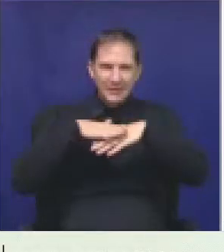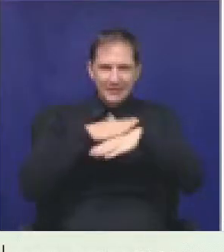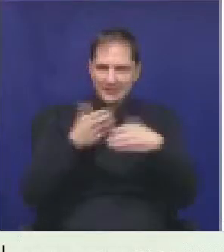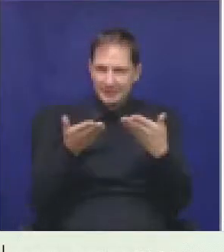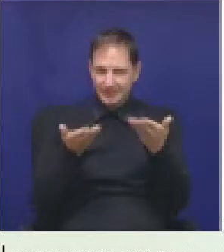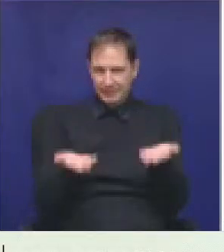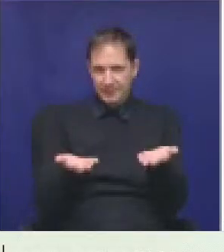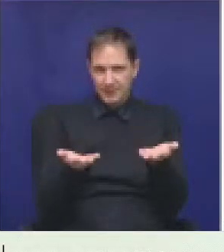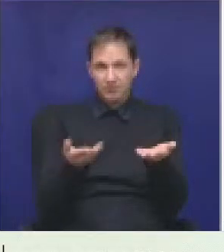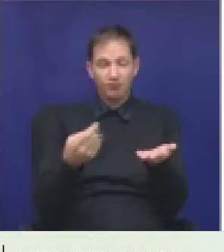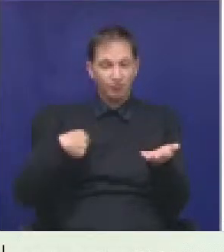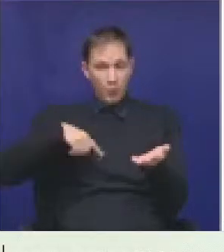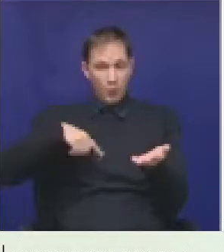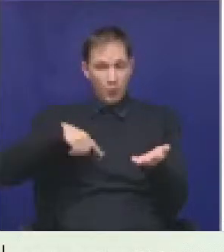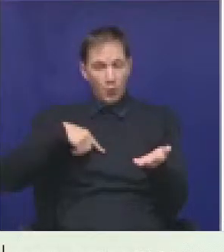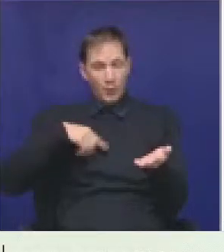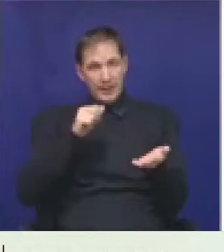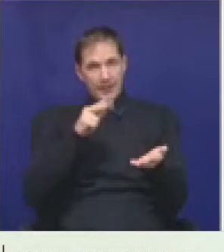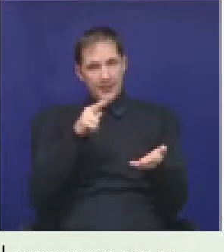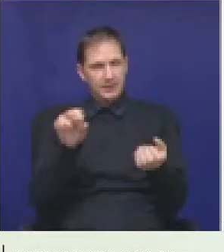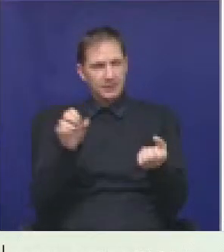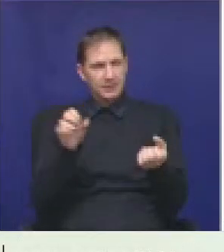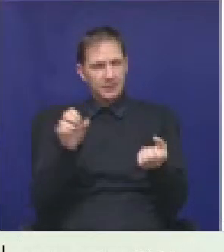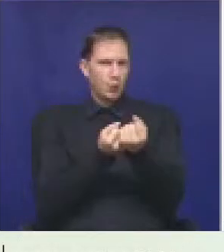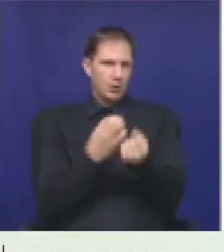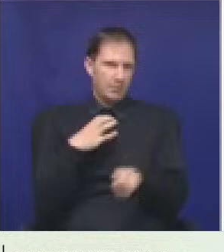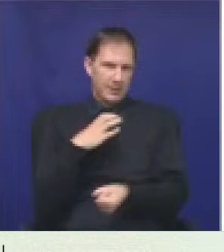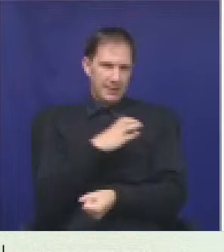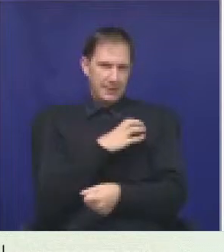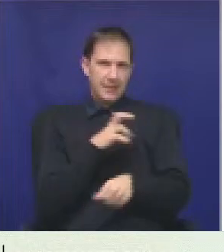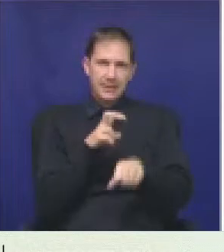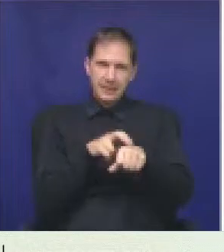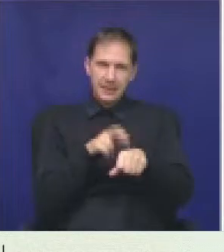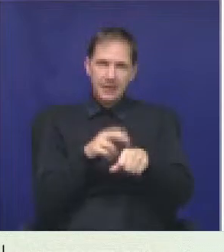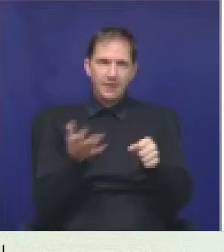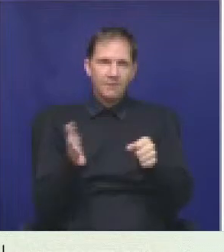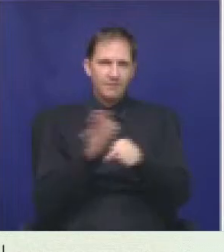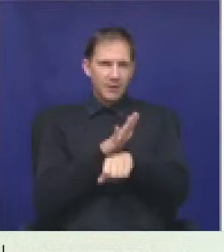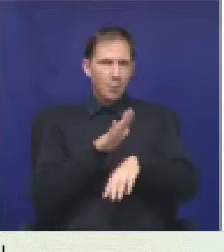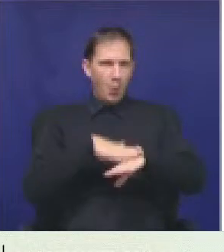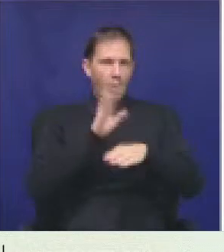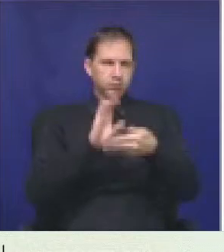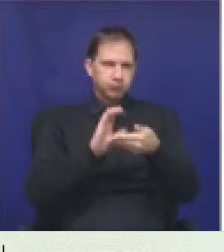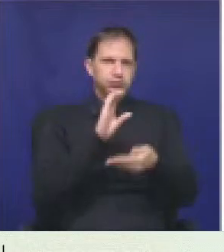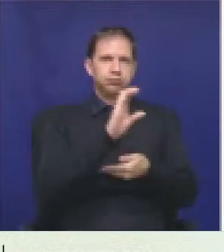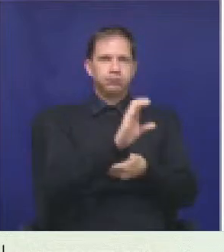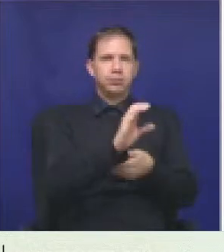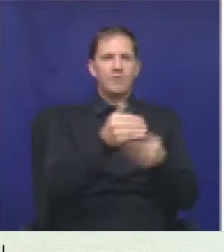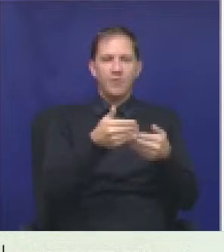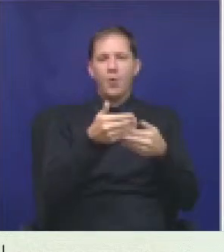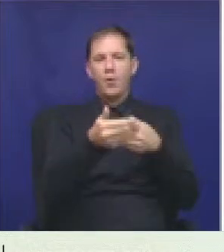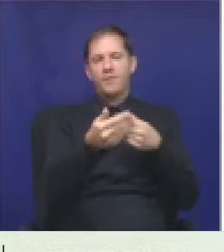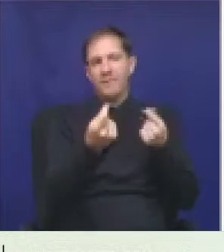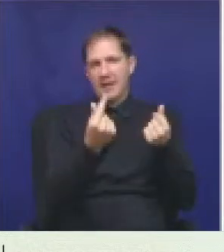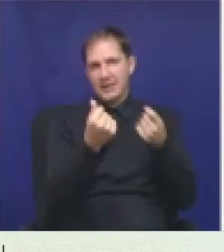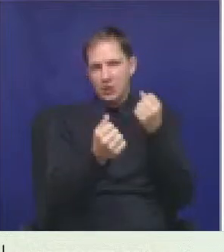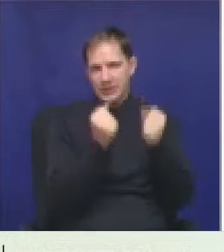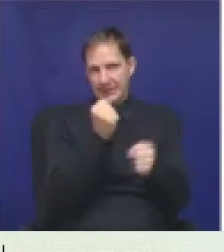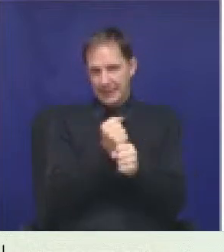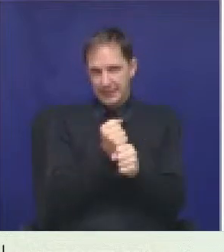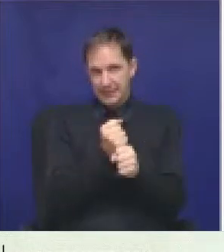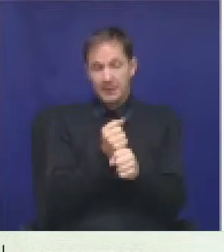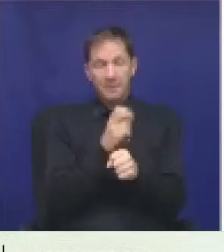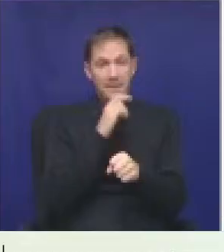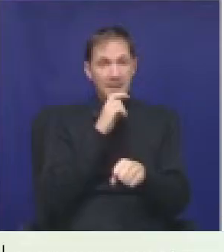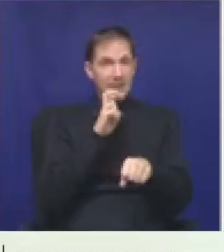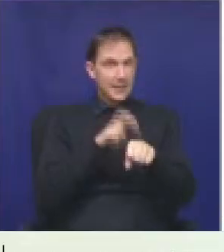The ANC supports the position of the committee that Stats SA should receive additional allocation in the upcoming financial years. This will further